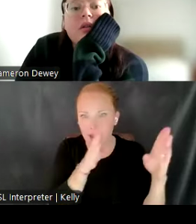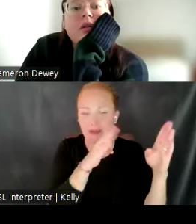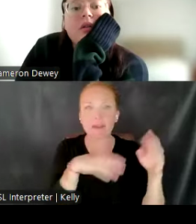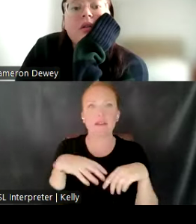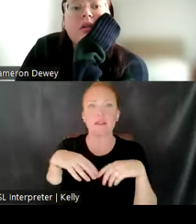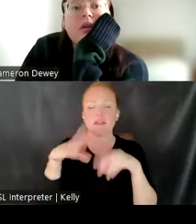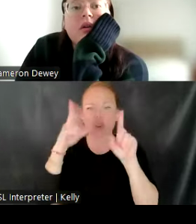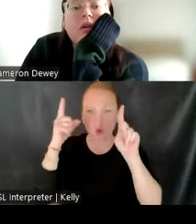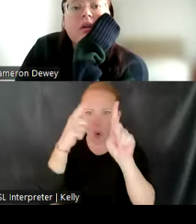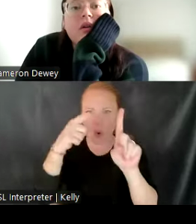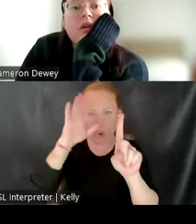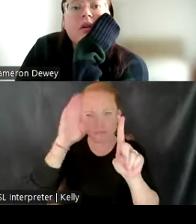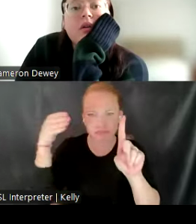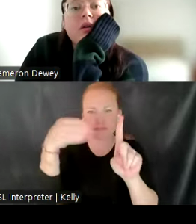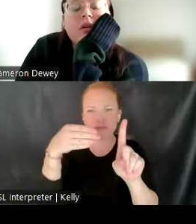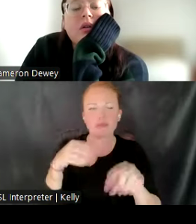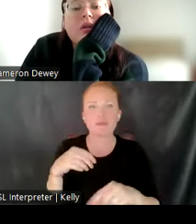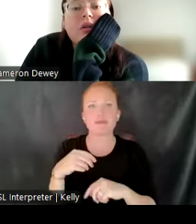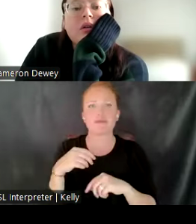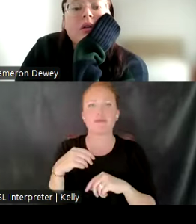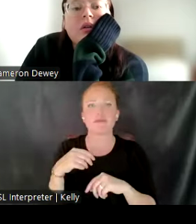goal oriented,